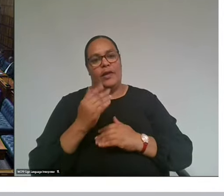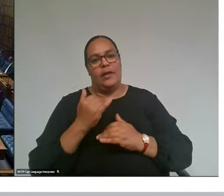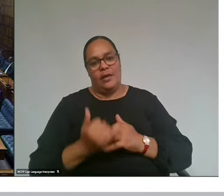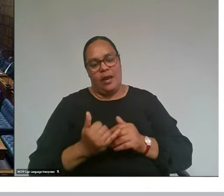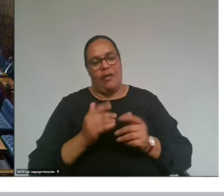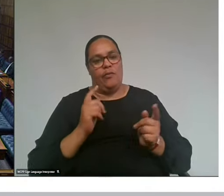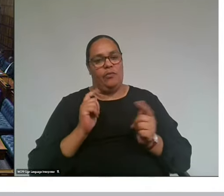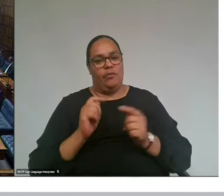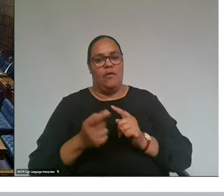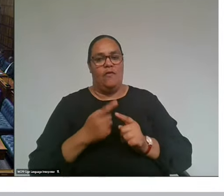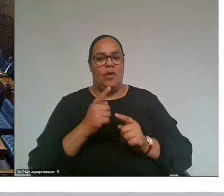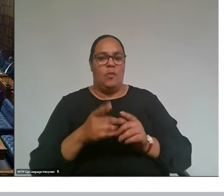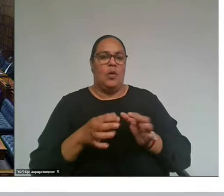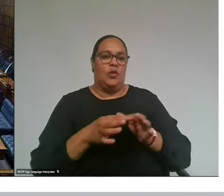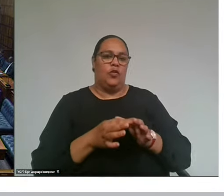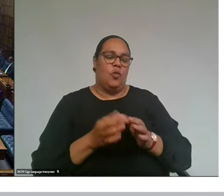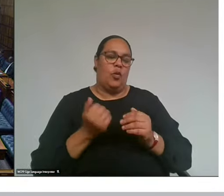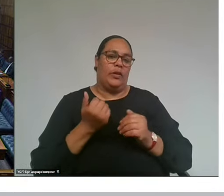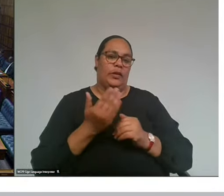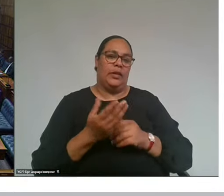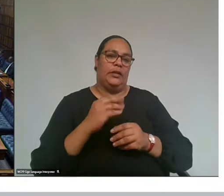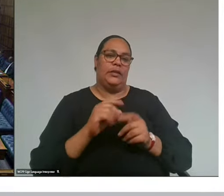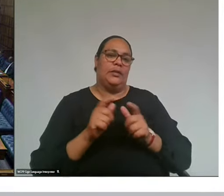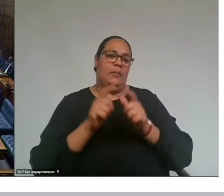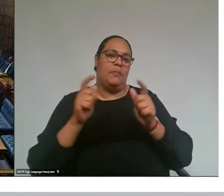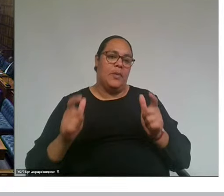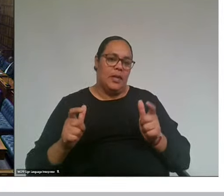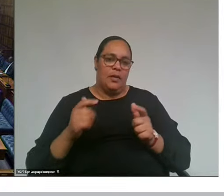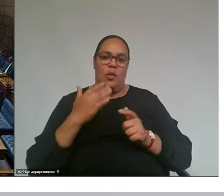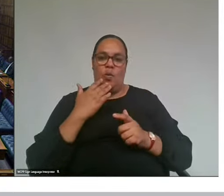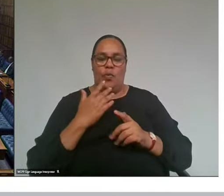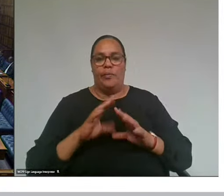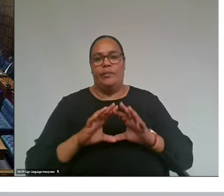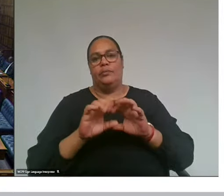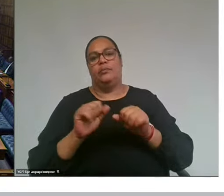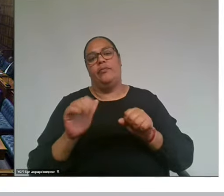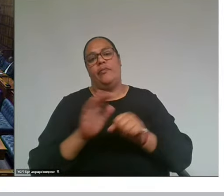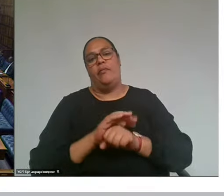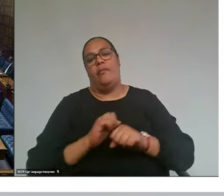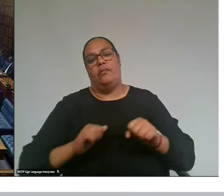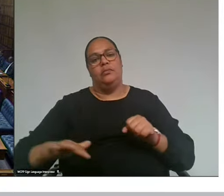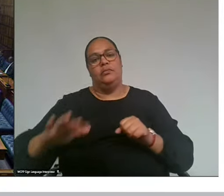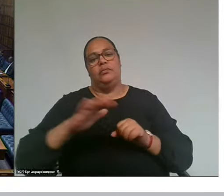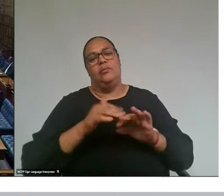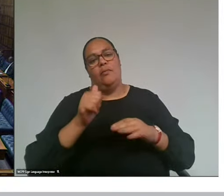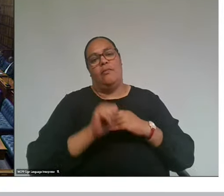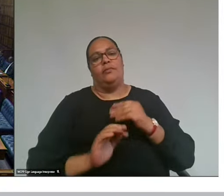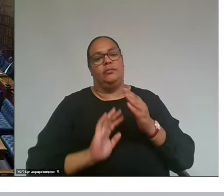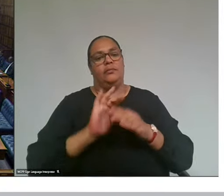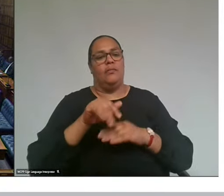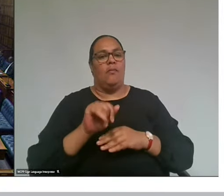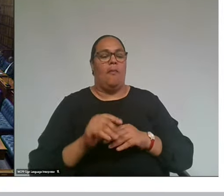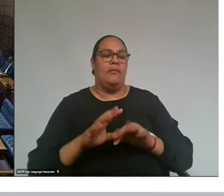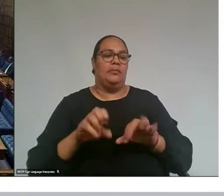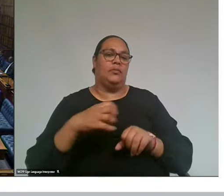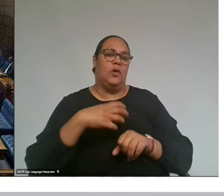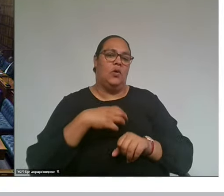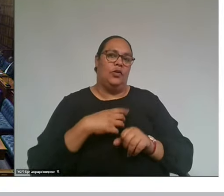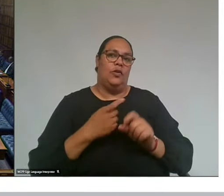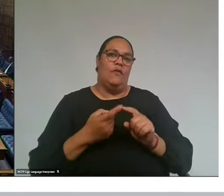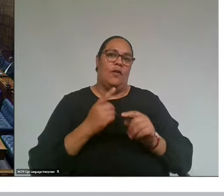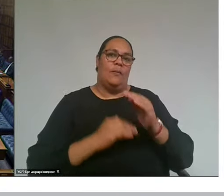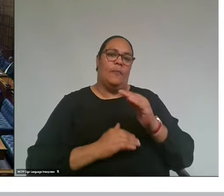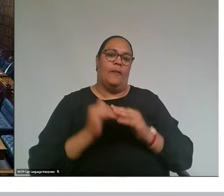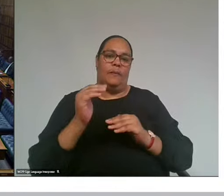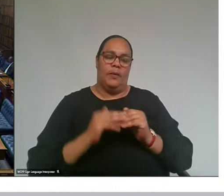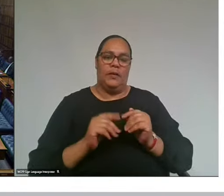graduated from a very small tenant into a large tenant that has taken the entire space 6 months after taking ownership of that building